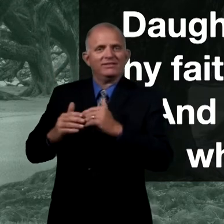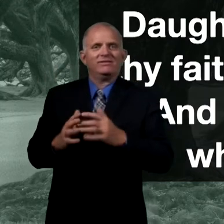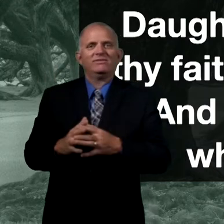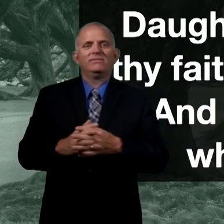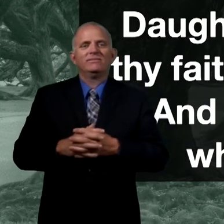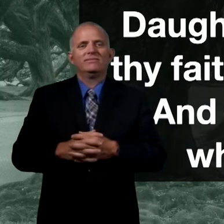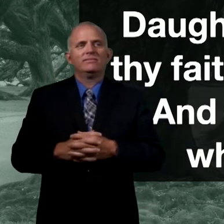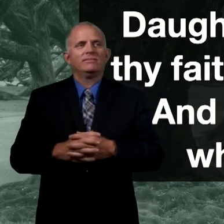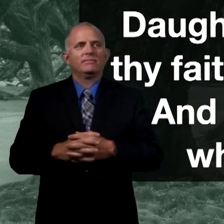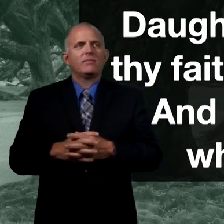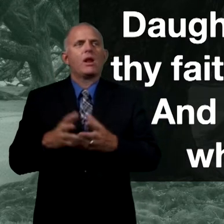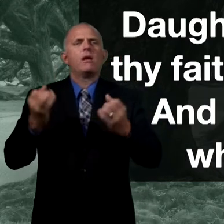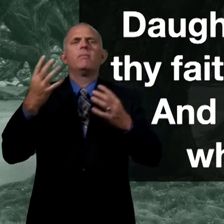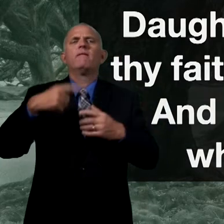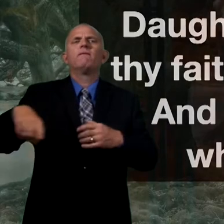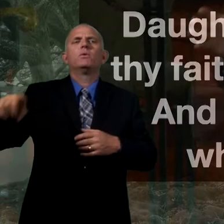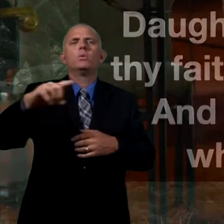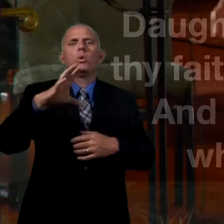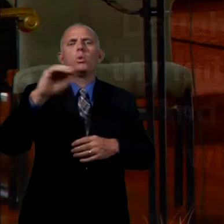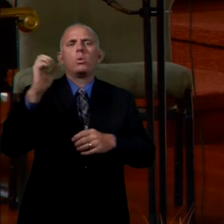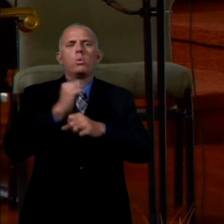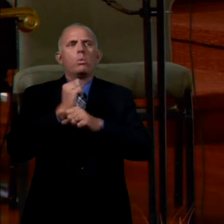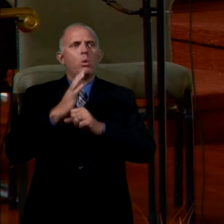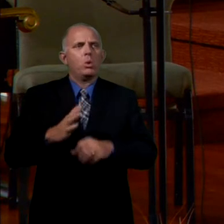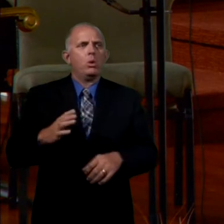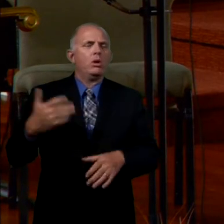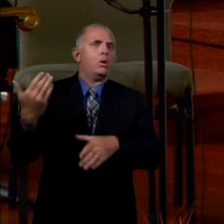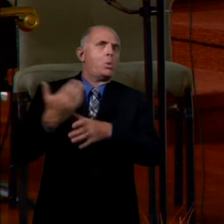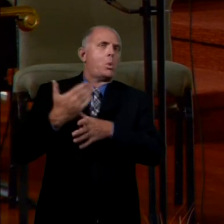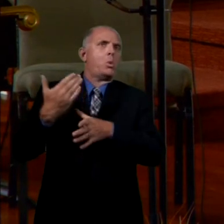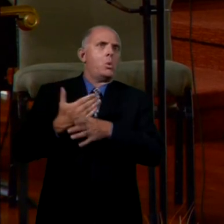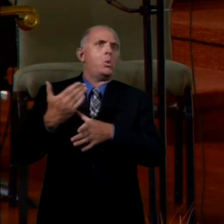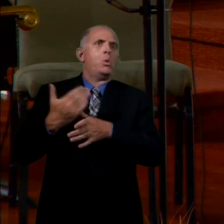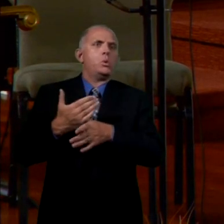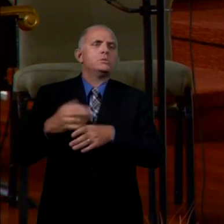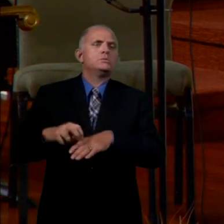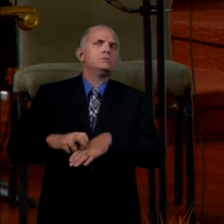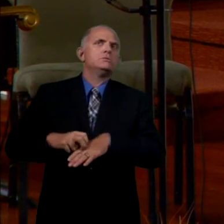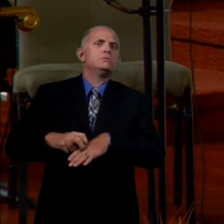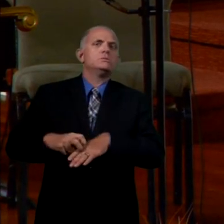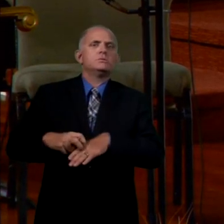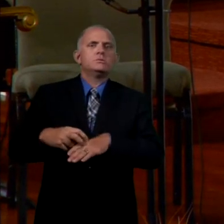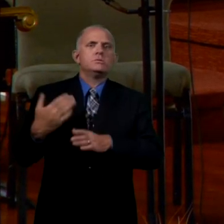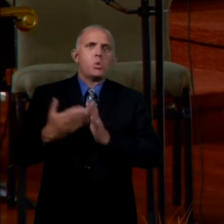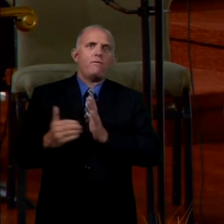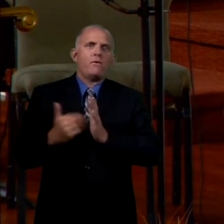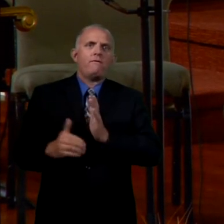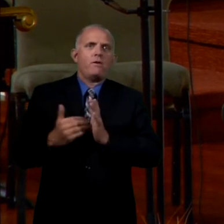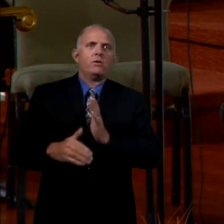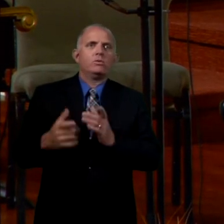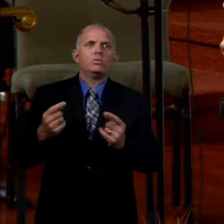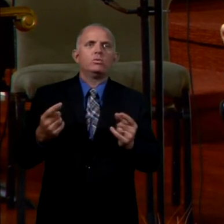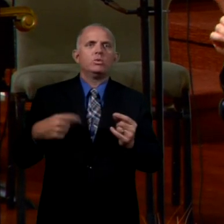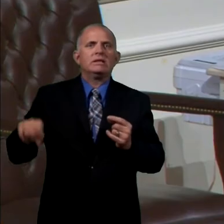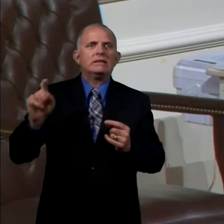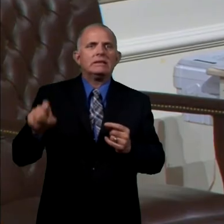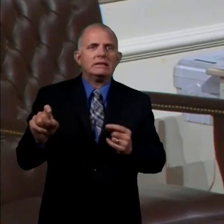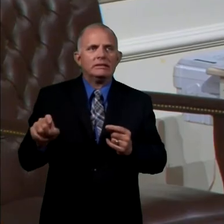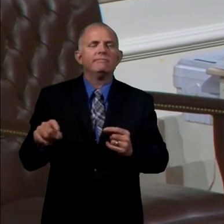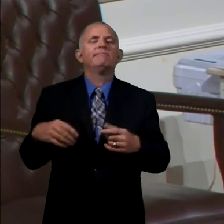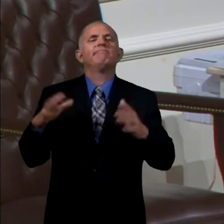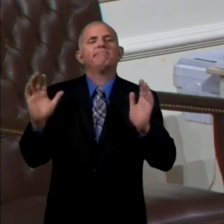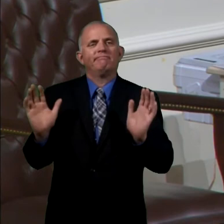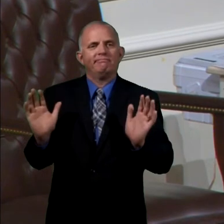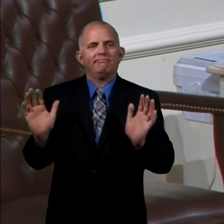How many of you have a coworker that just annoys you and gets on your nerves? You know what they need? You to handle the interruption the same